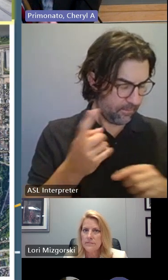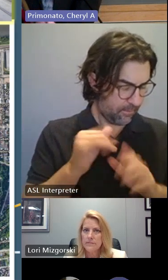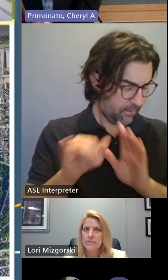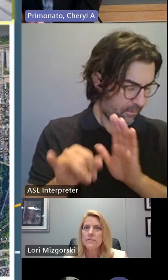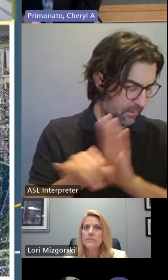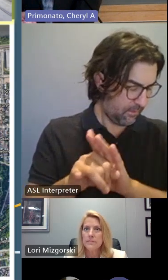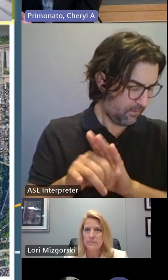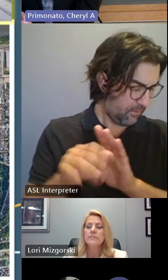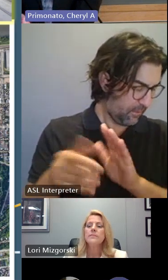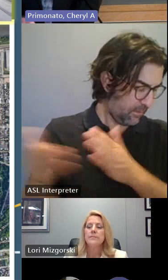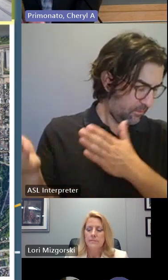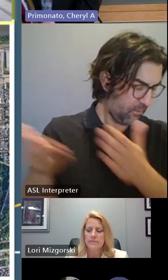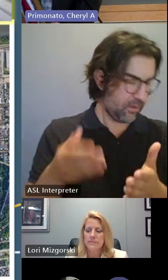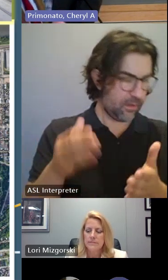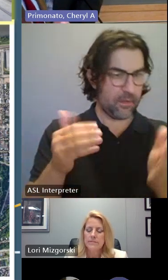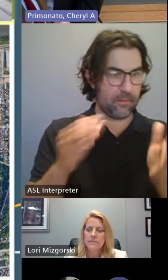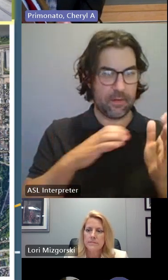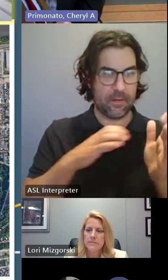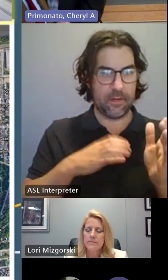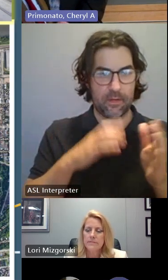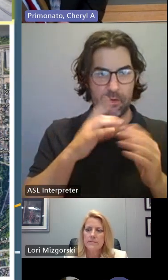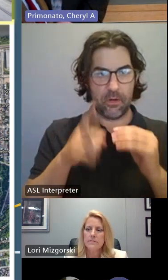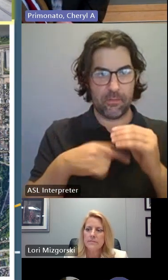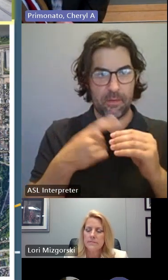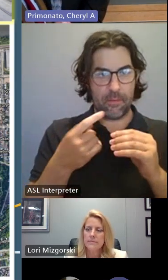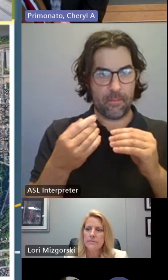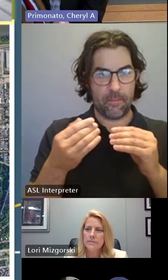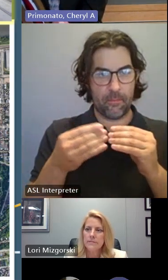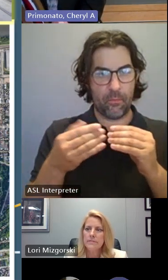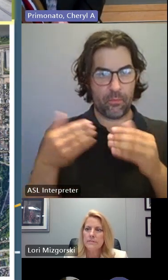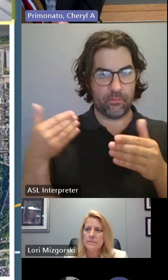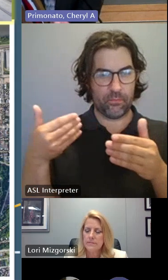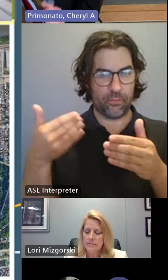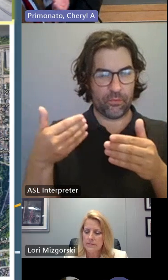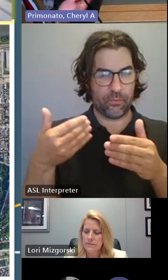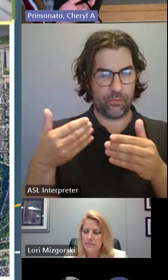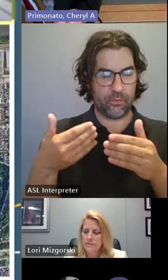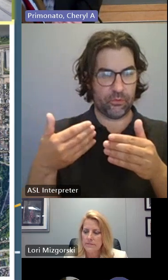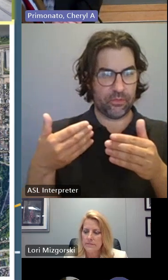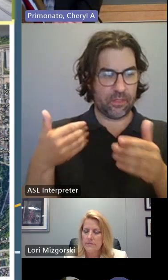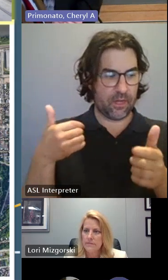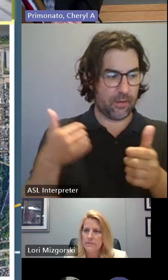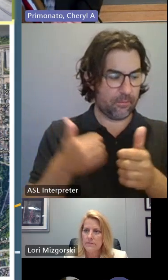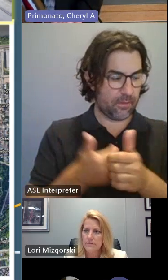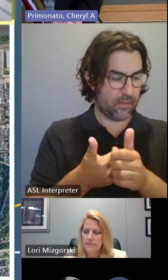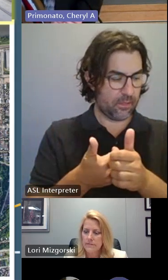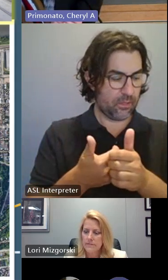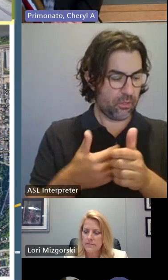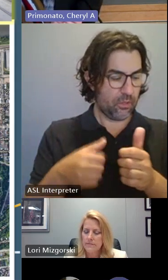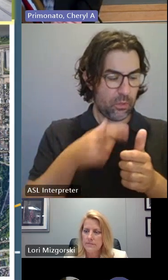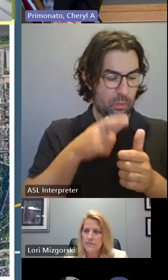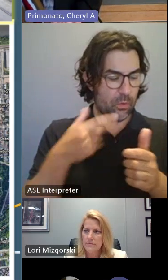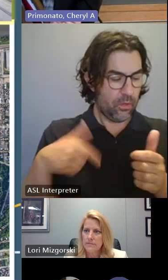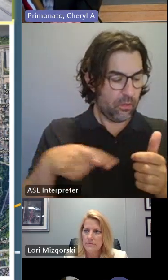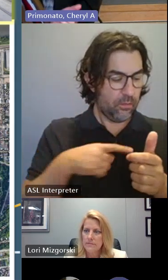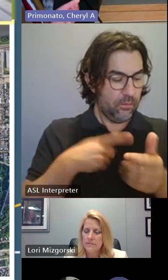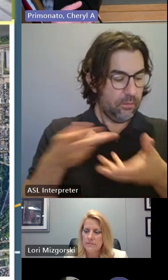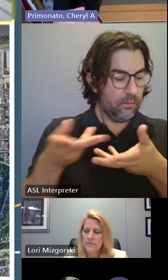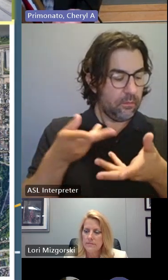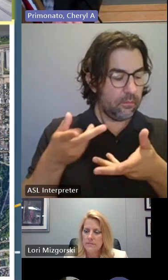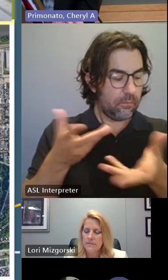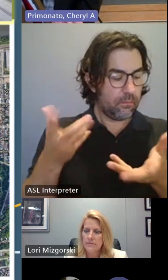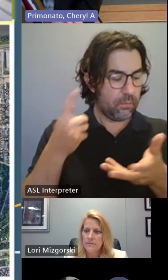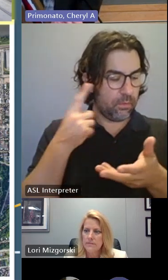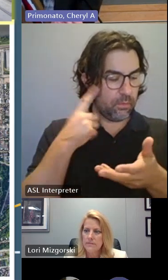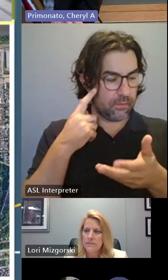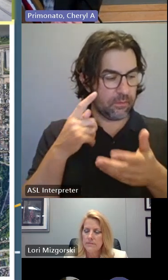to this committee and talk about a bit more as we get closer, and just update who we are engaging with, what we're hearing